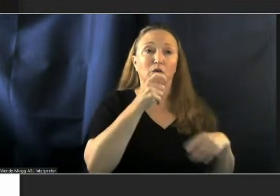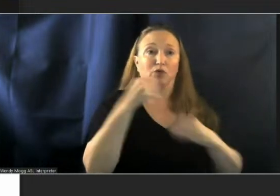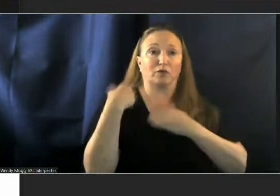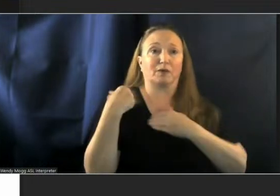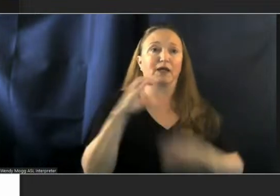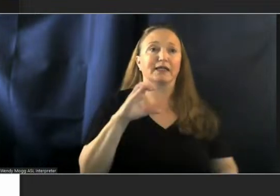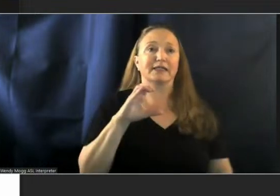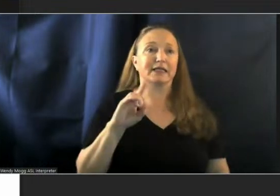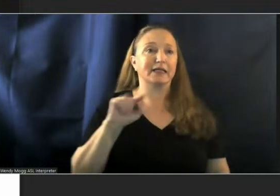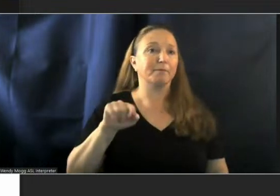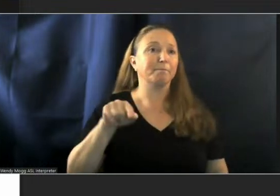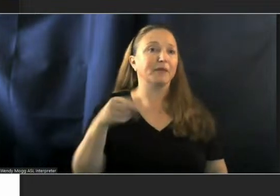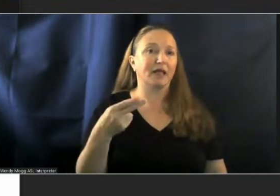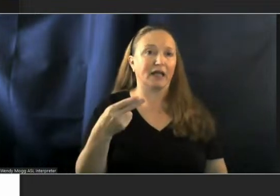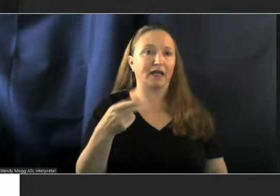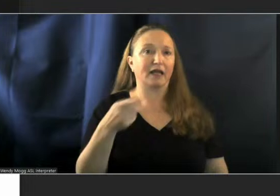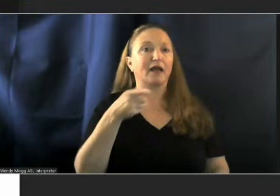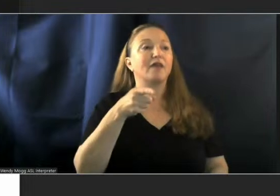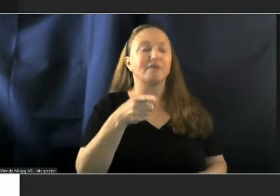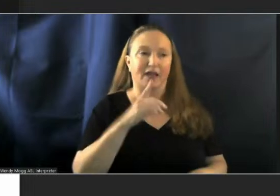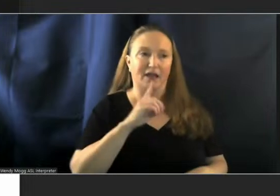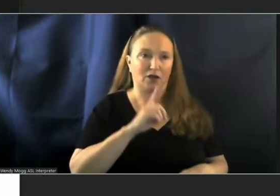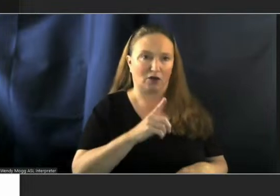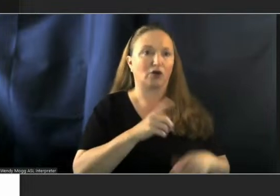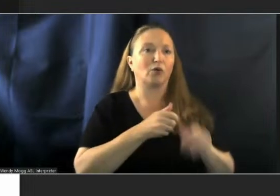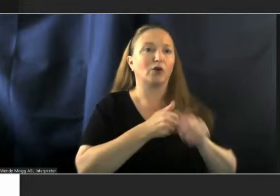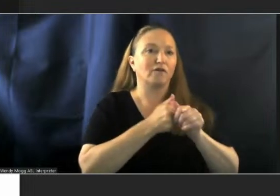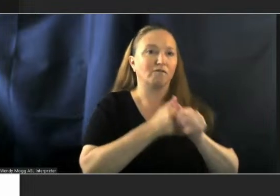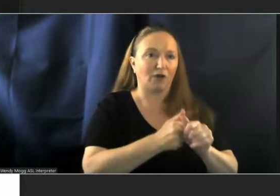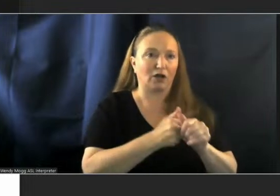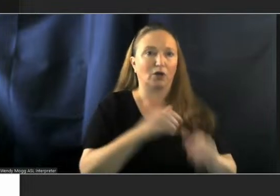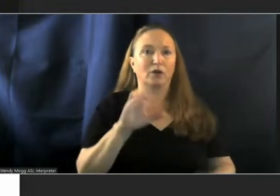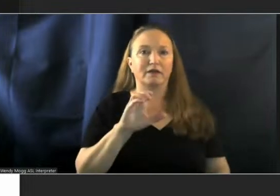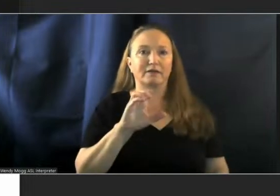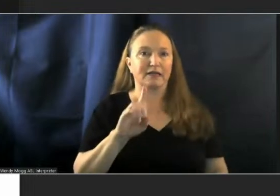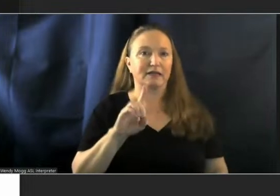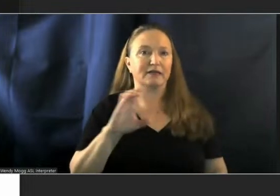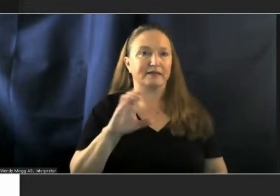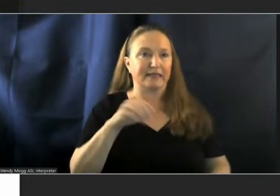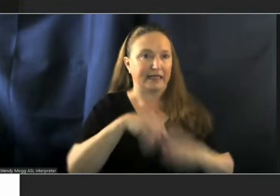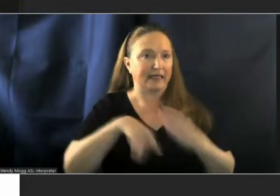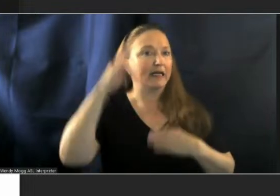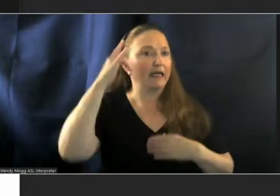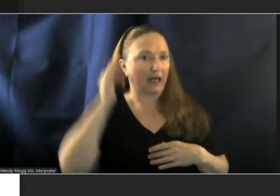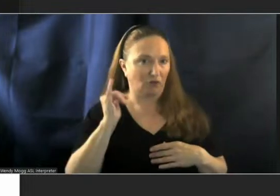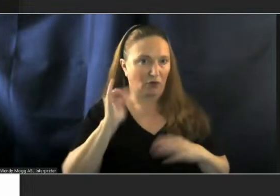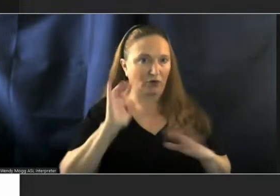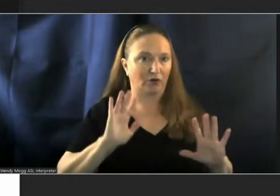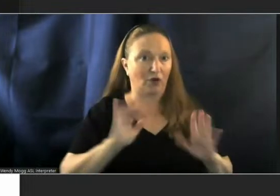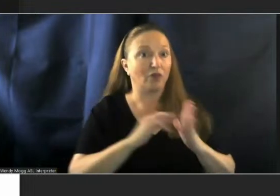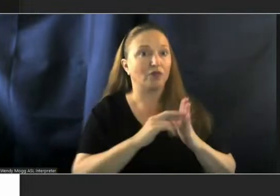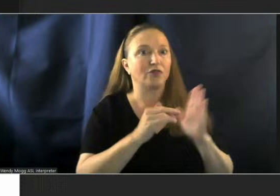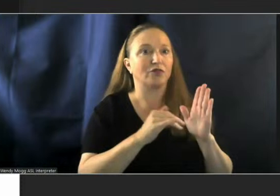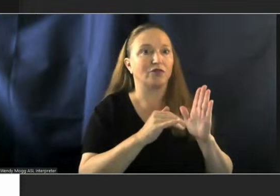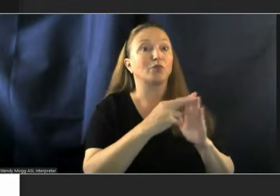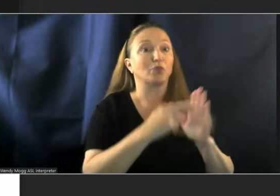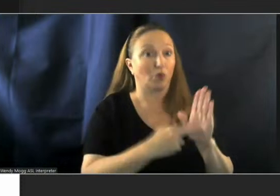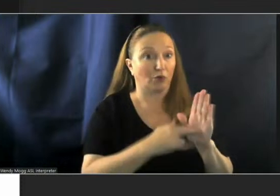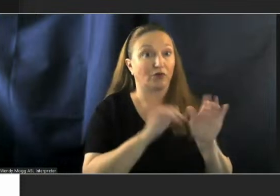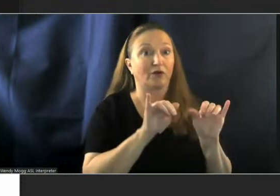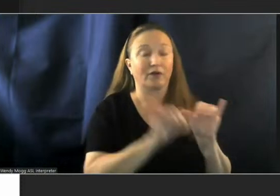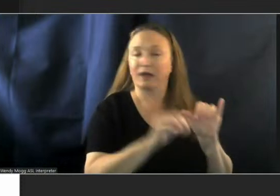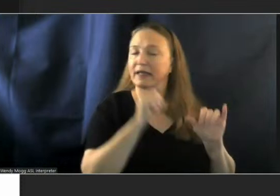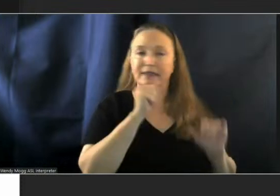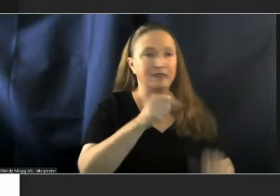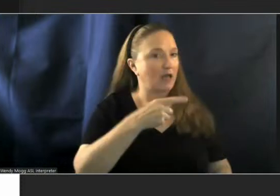are implementing the CDC in the California context. So those are the rules. It is not the public